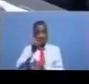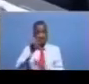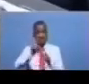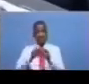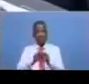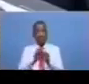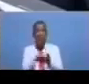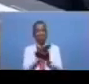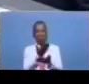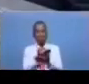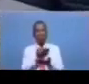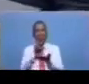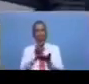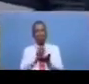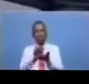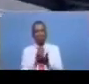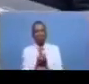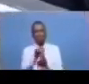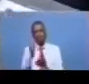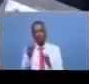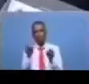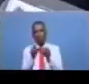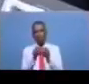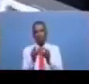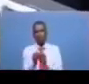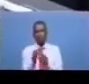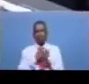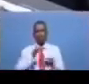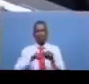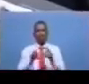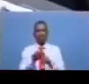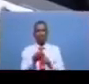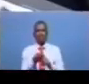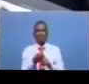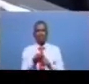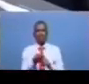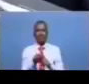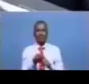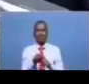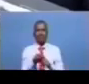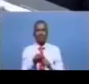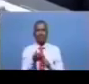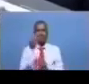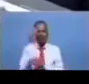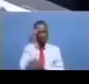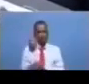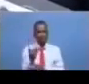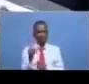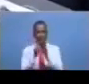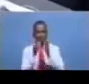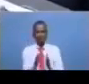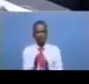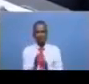defended him. And I believe the other side also did the same thing for my own brother and colleague Kweku Buai. Why are